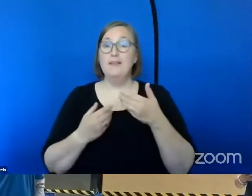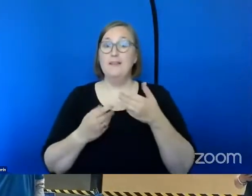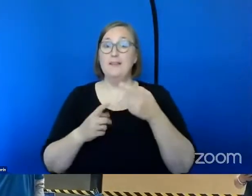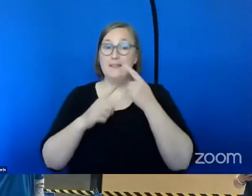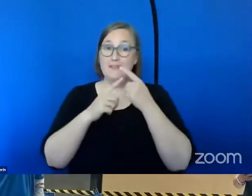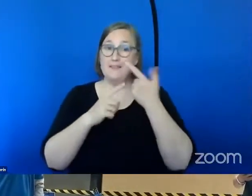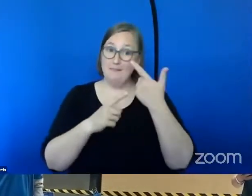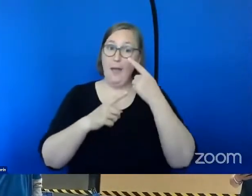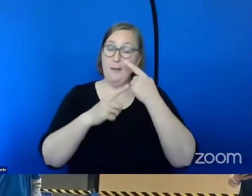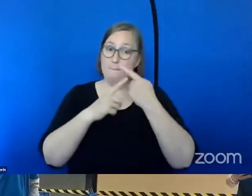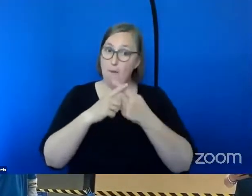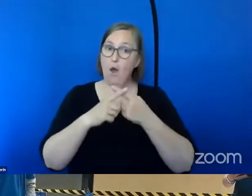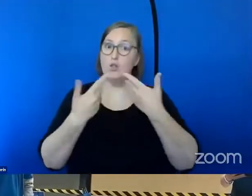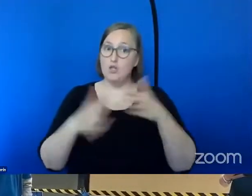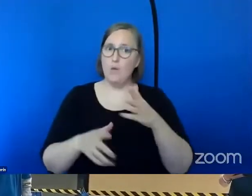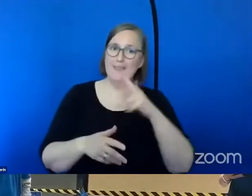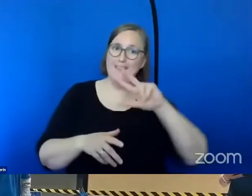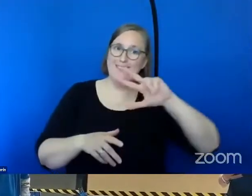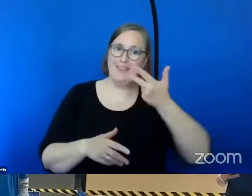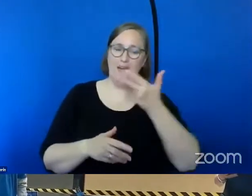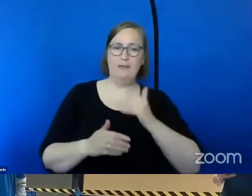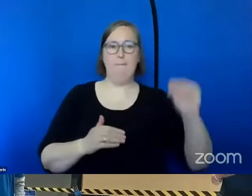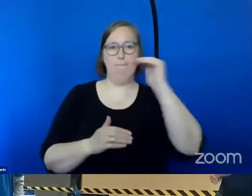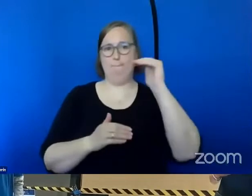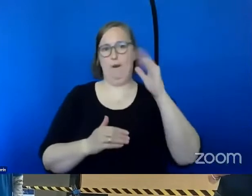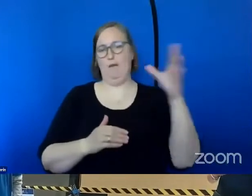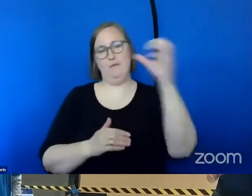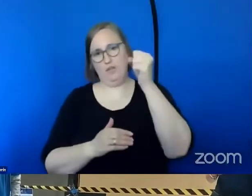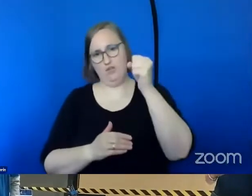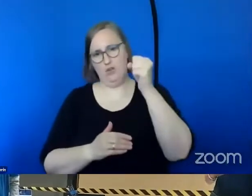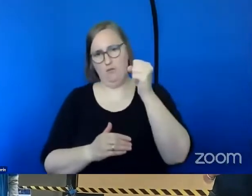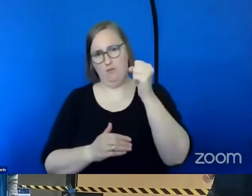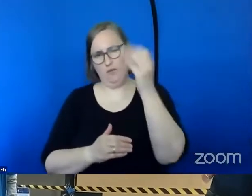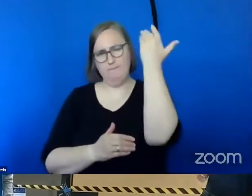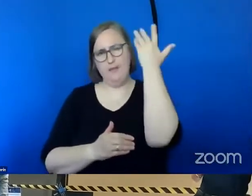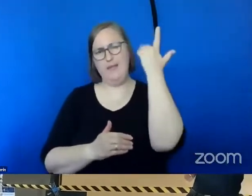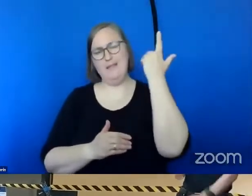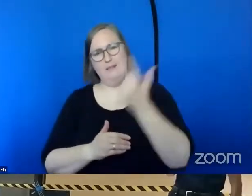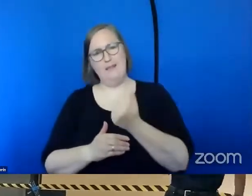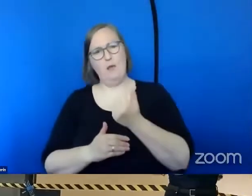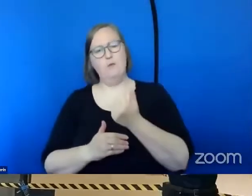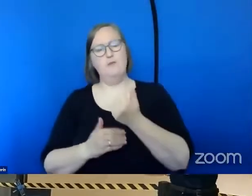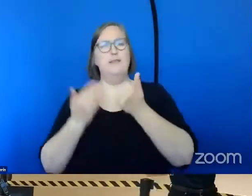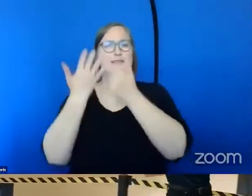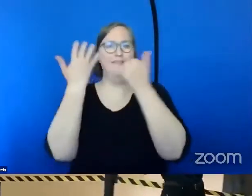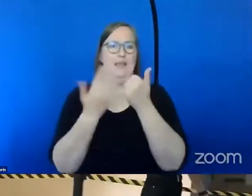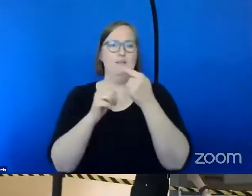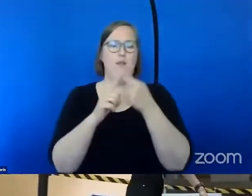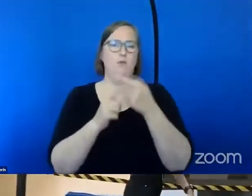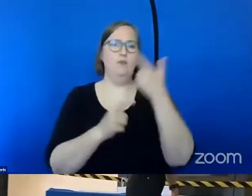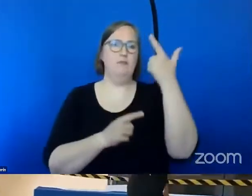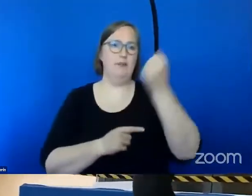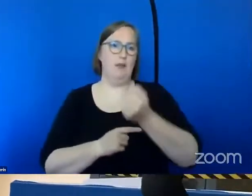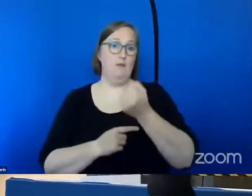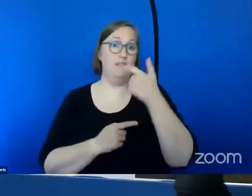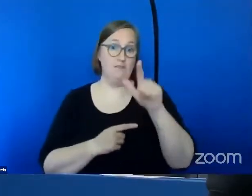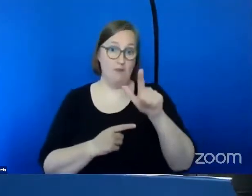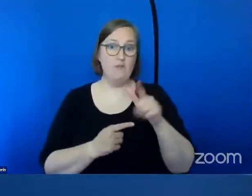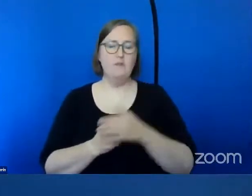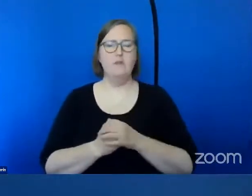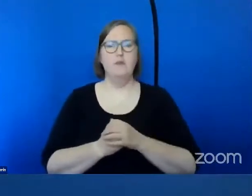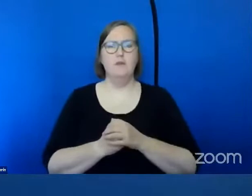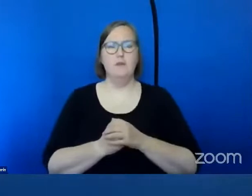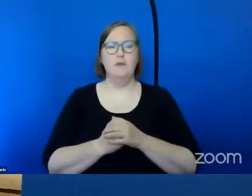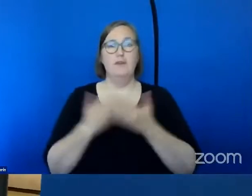he's given the all clear. The target time set by Christophe Houchet is 2 minutes 27 seconds. Away he